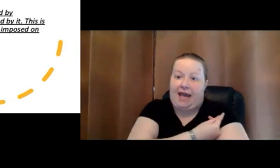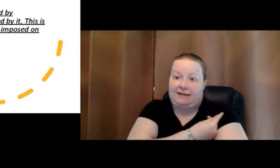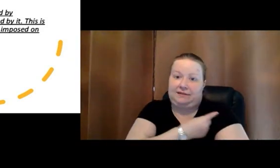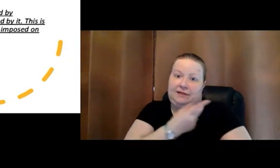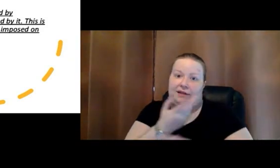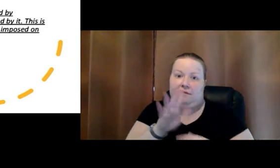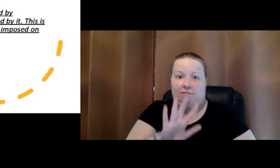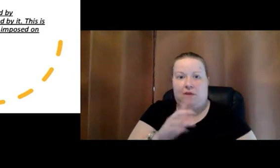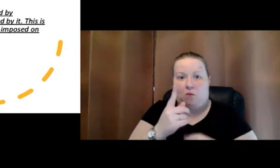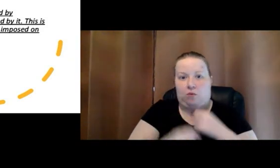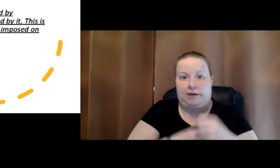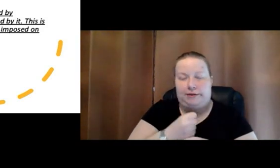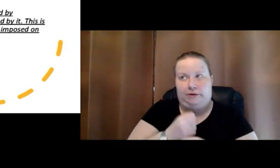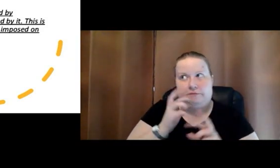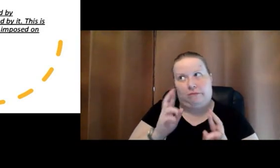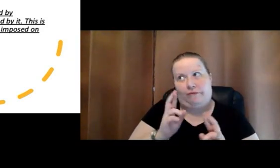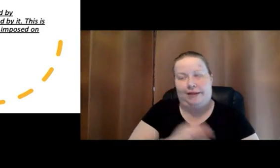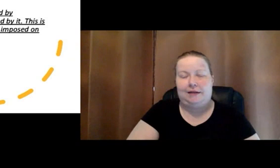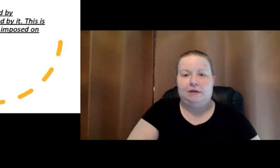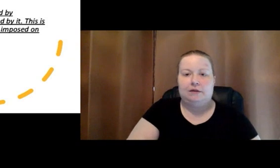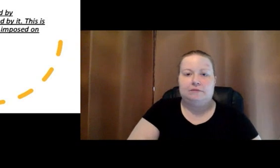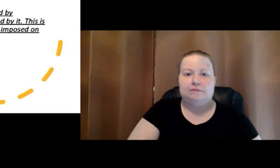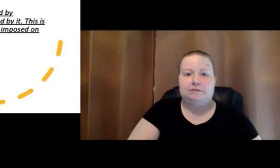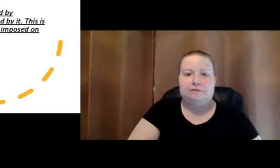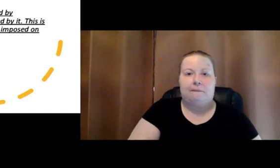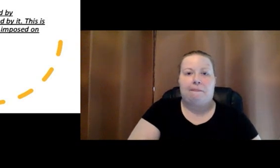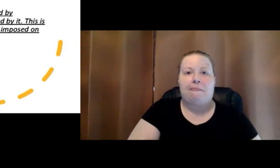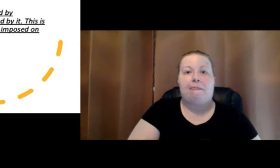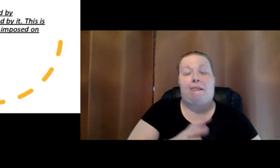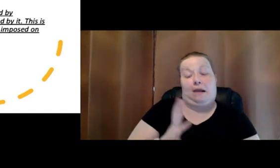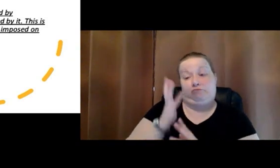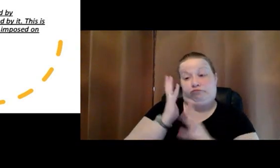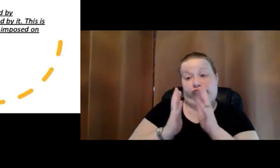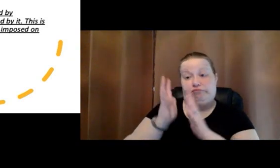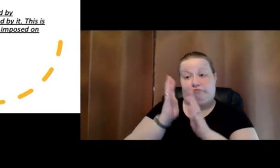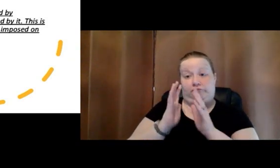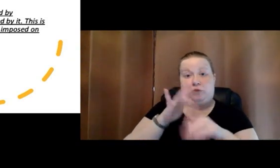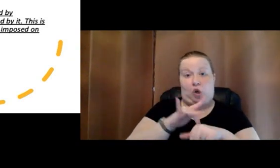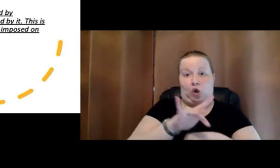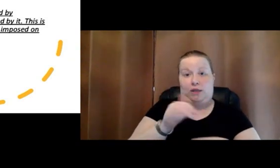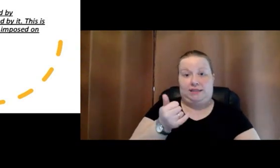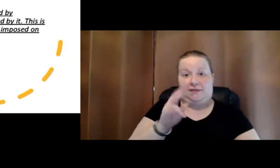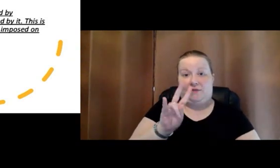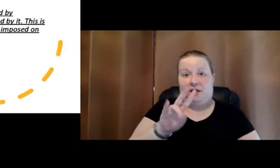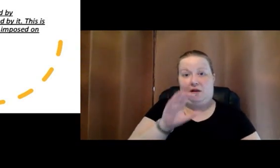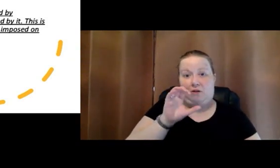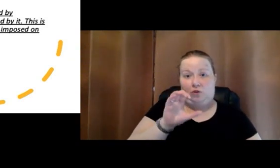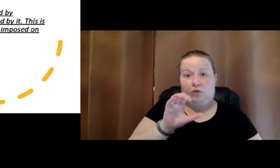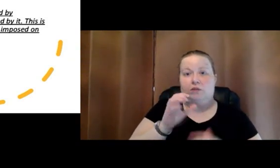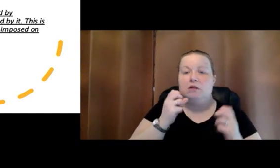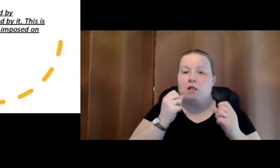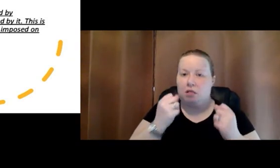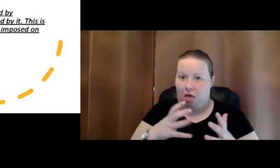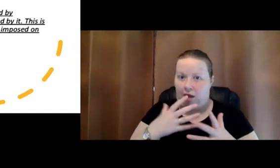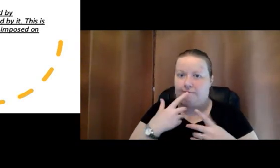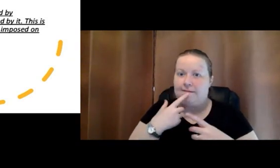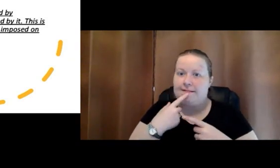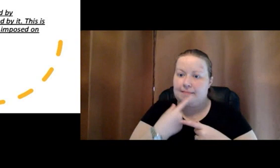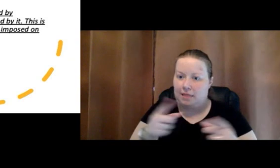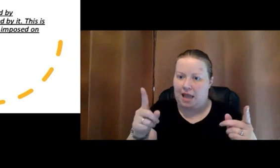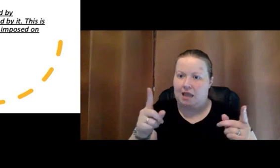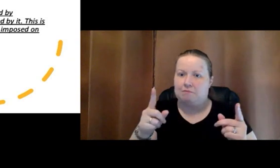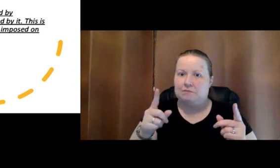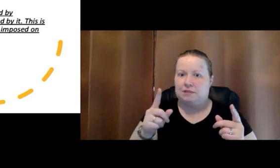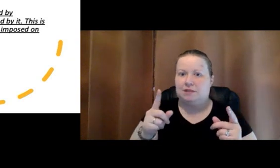so, hopefully, back in the day, in the early 1700s, there was a lot of claims that were made that were largely